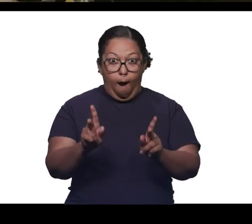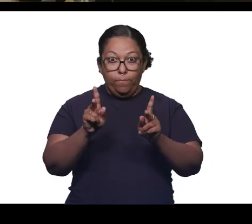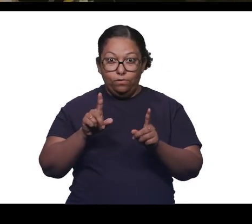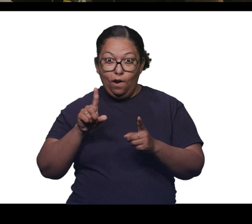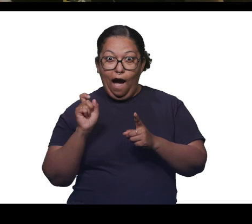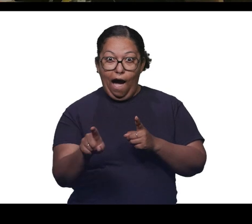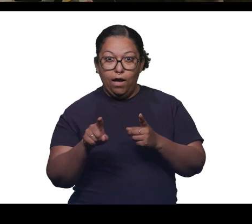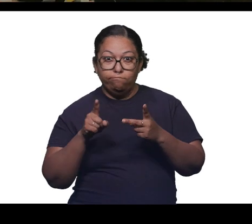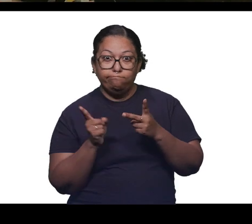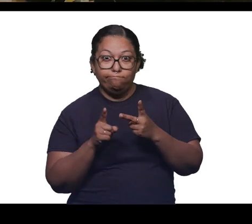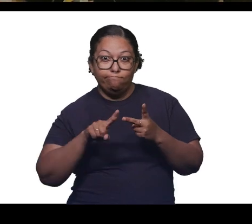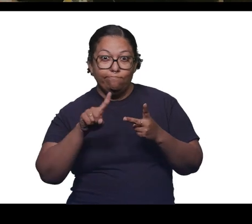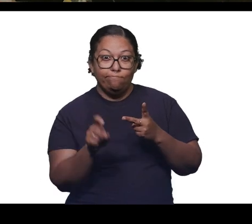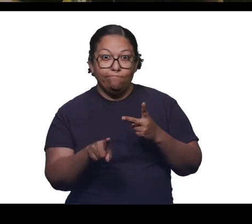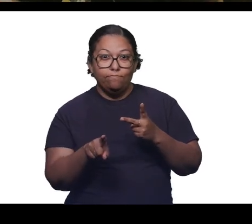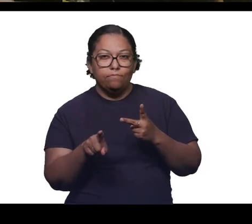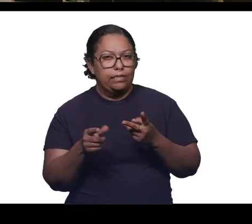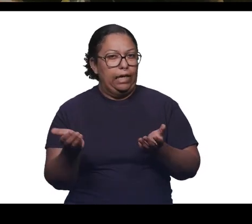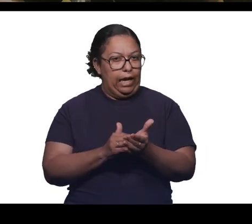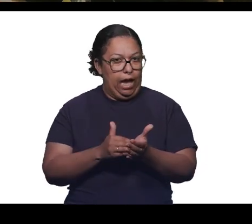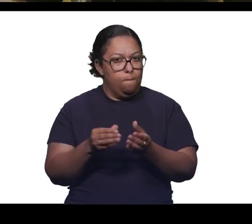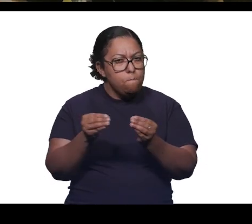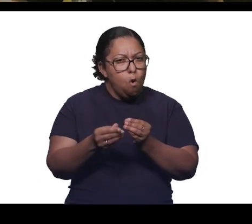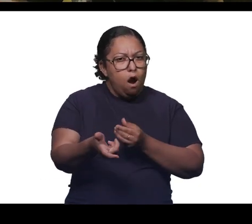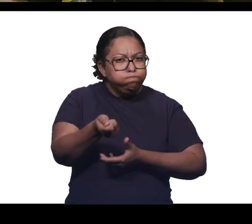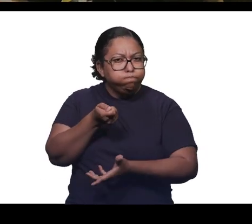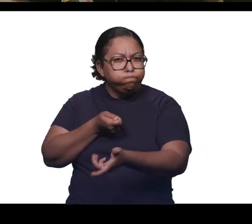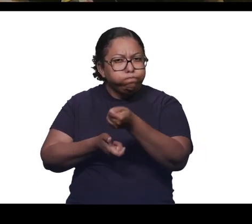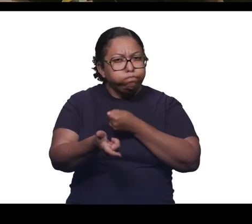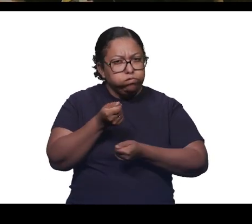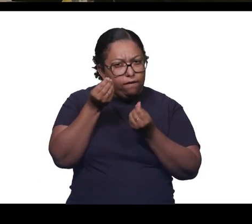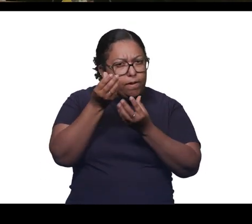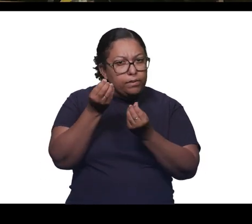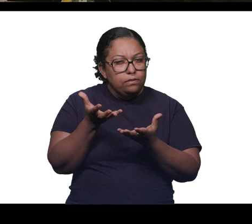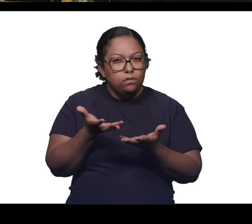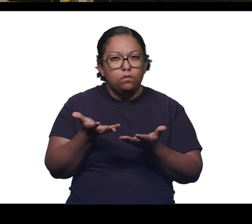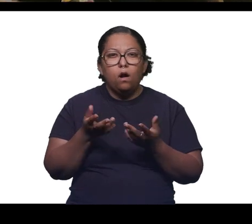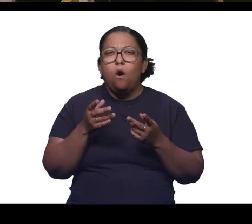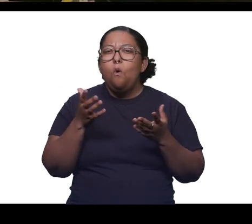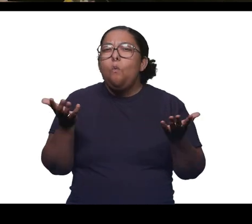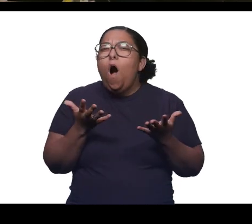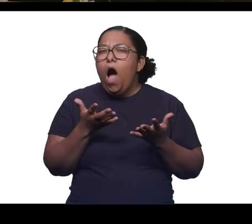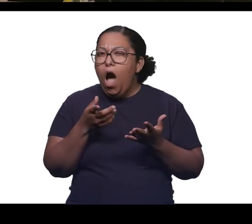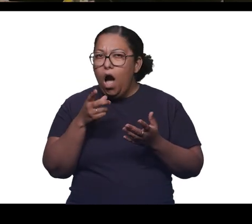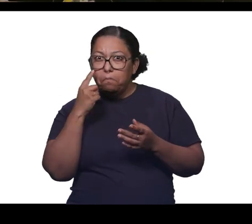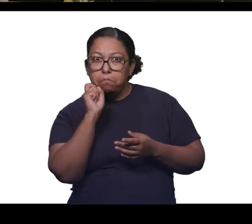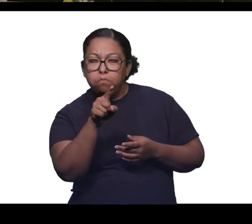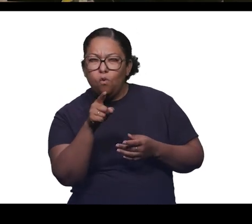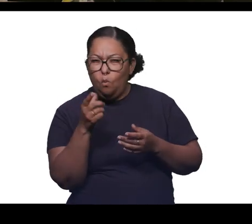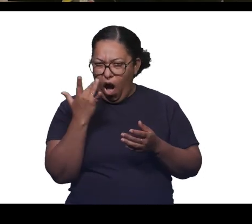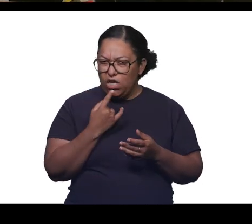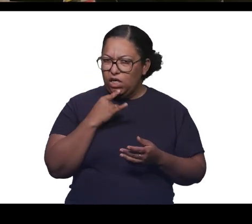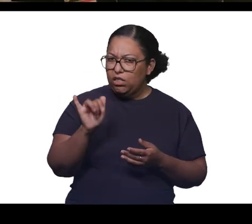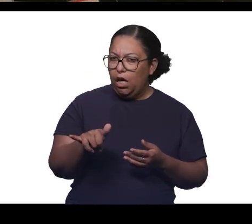to pull more information from them, we'll ask it, what do you see that makes you say that? And sometimes there's just a lull. We need more time to look. What